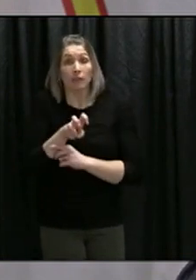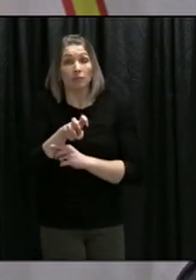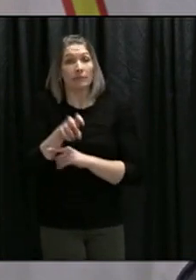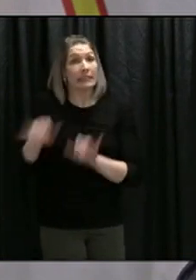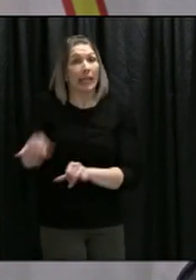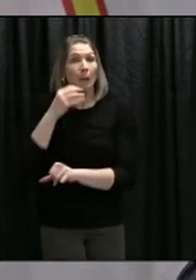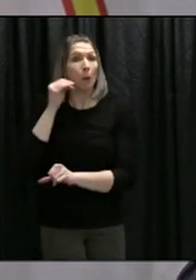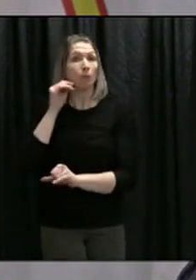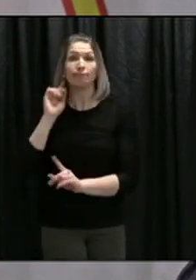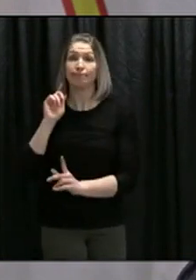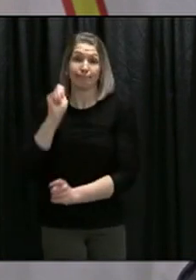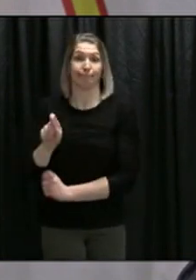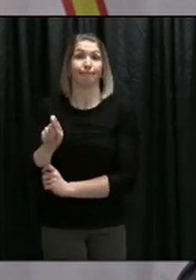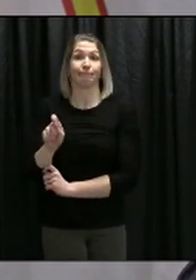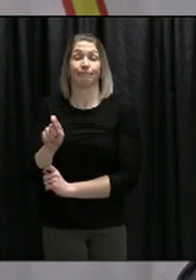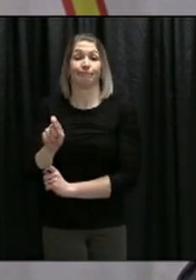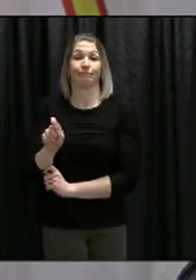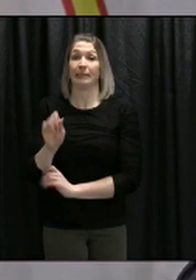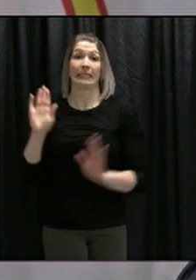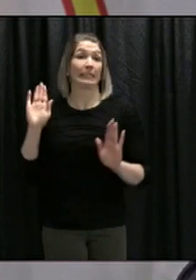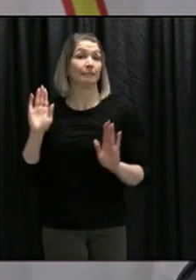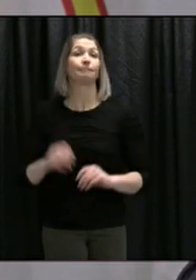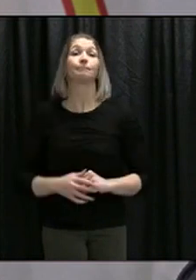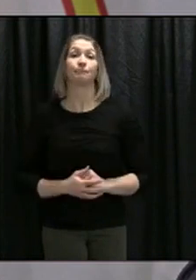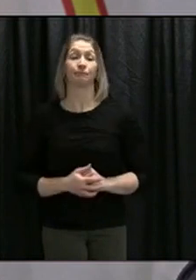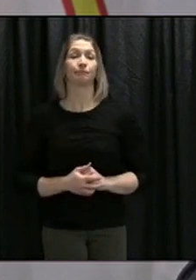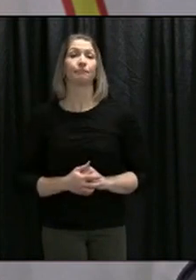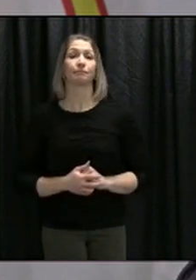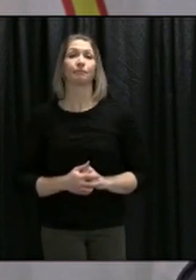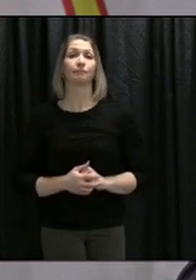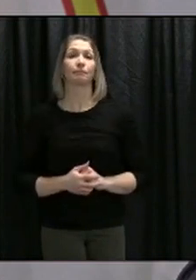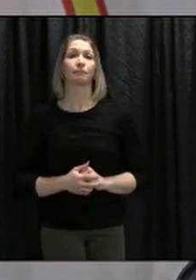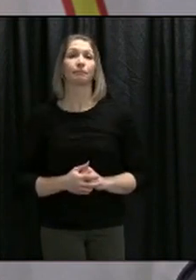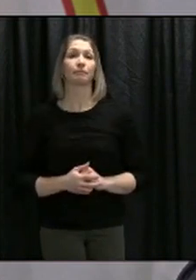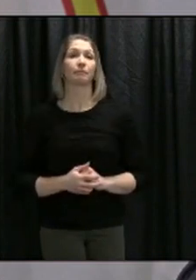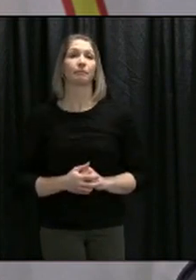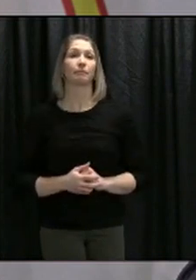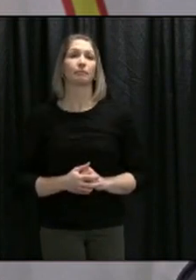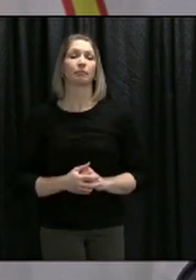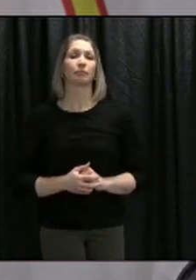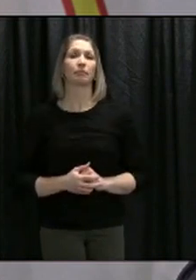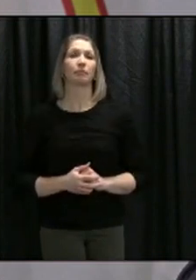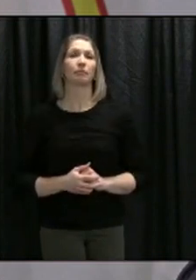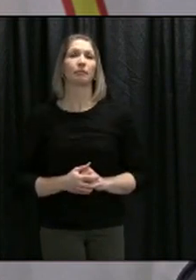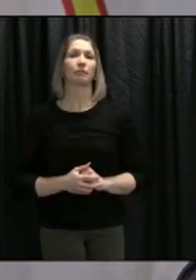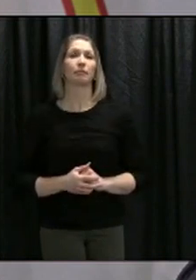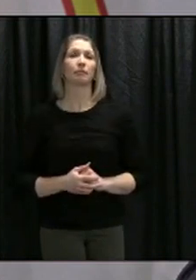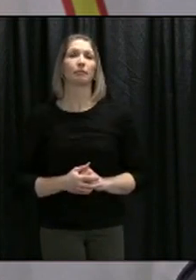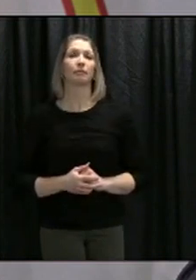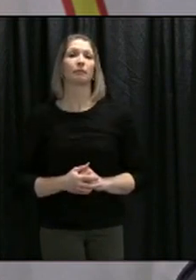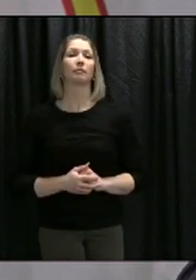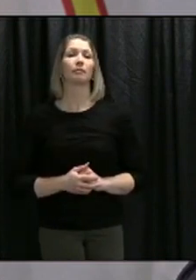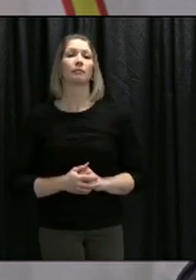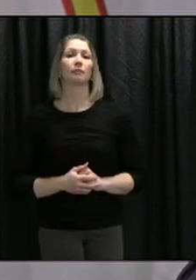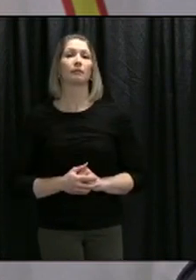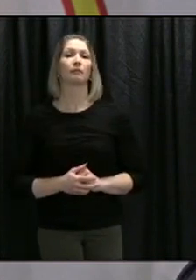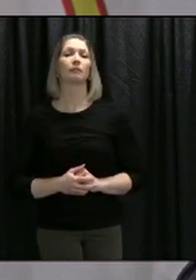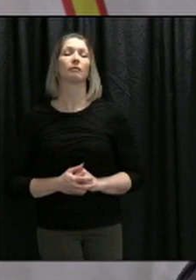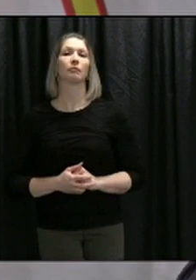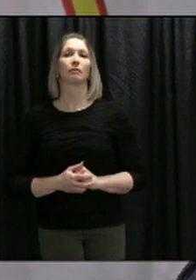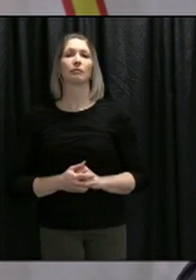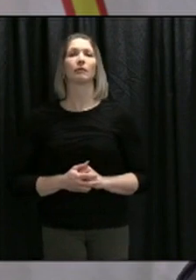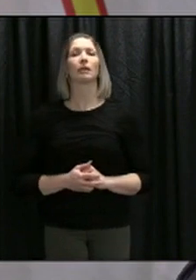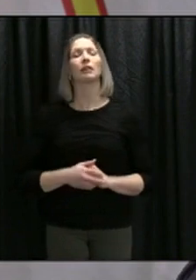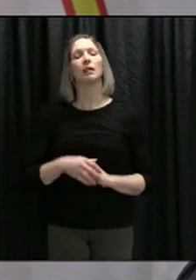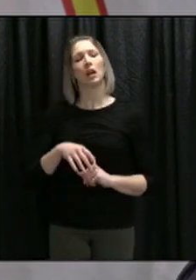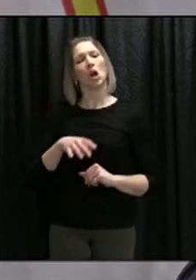simply, it's for essential travel only. And I don't know if that kind of does my second question, but hearing concerns from workers on board Marine Atlantic